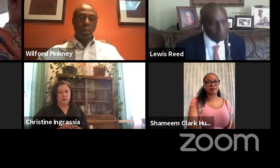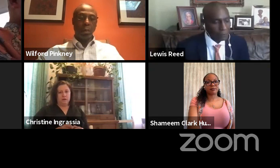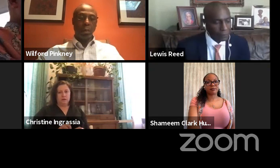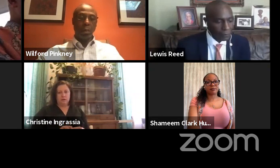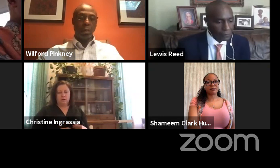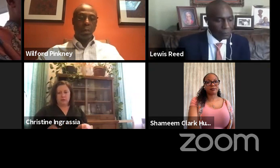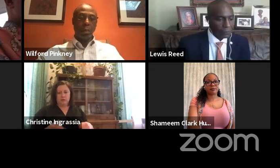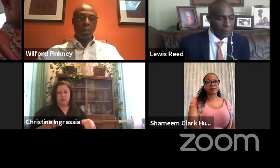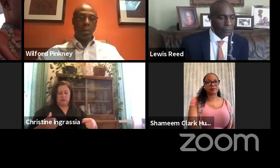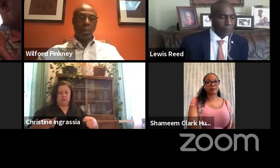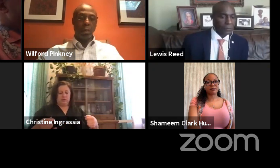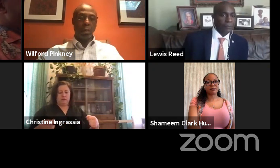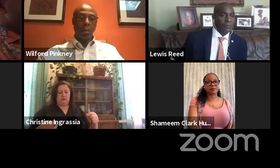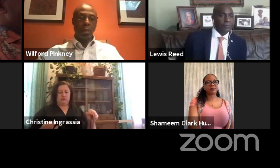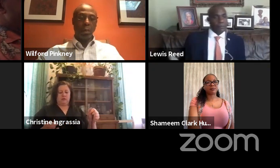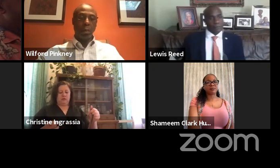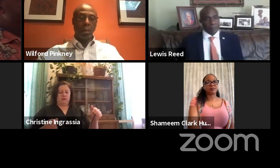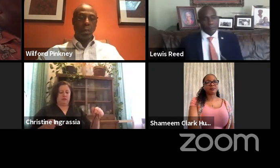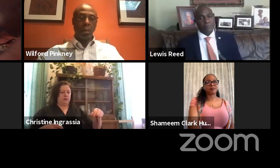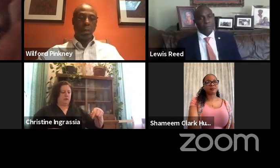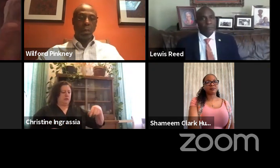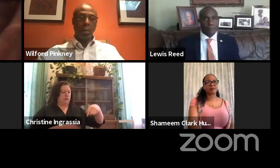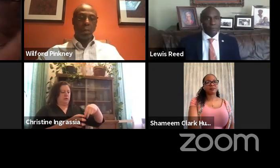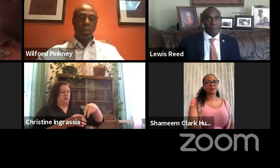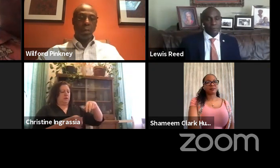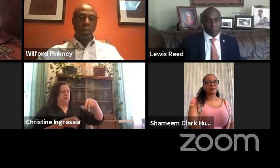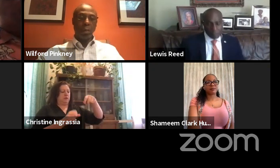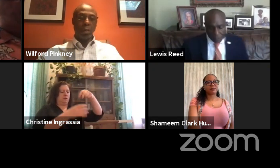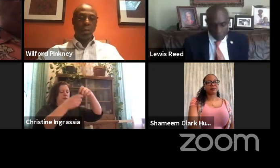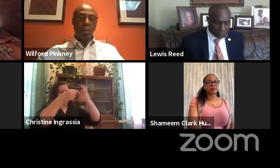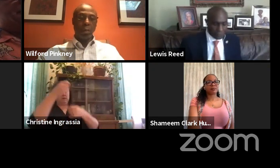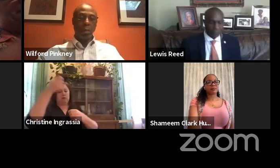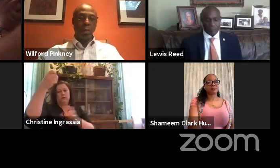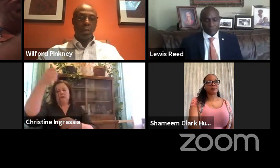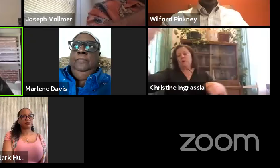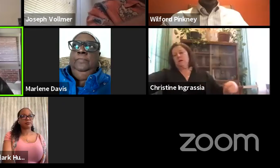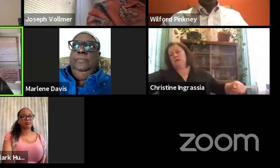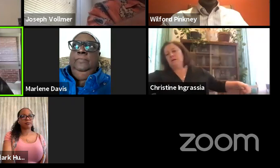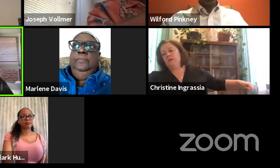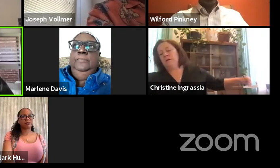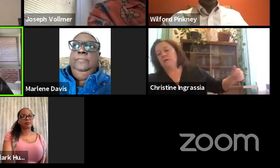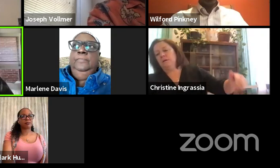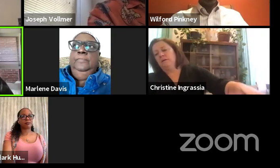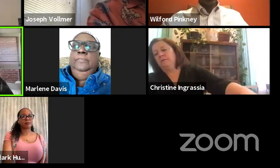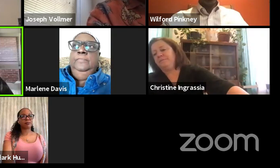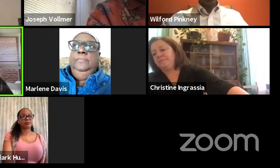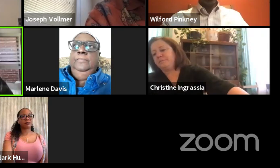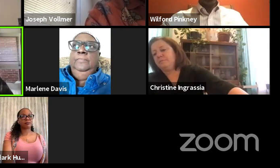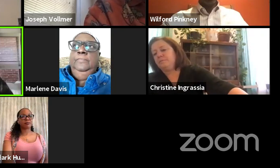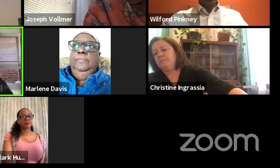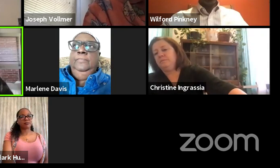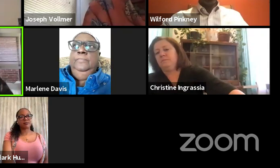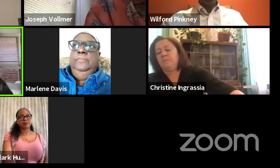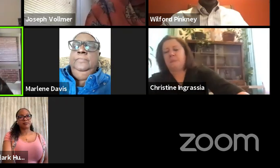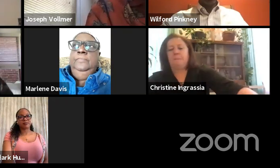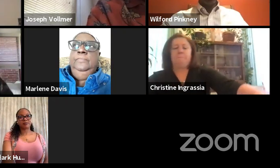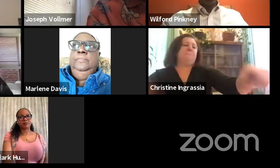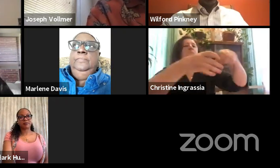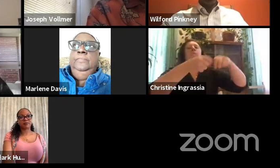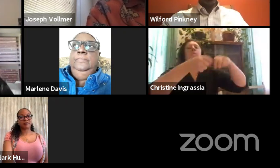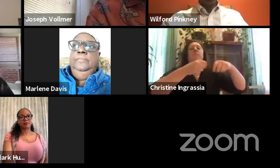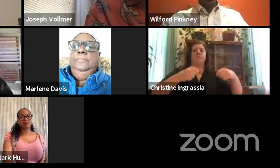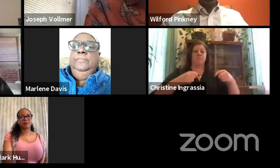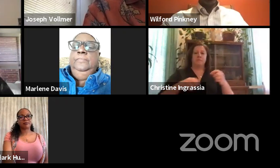not funded enough at the federal, state, and local level. So this is just one extra thing that will help 1